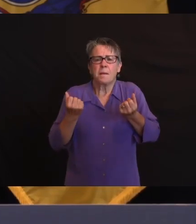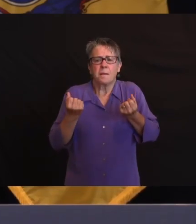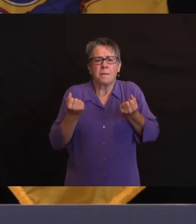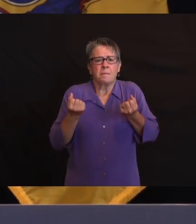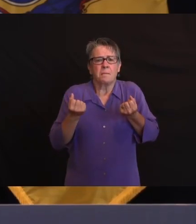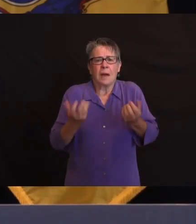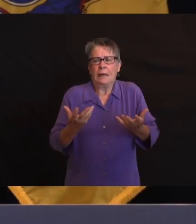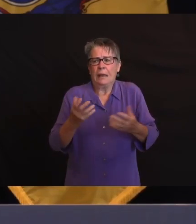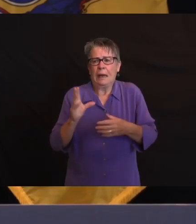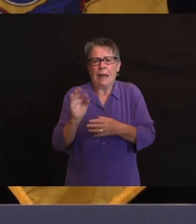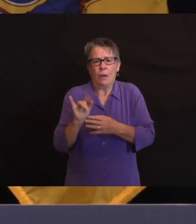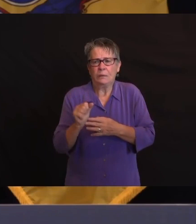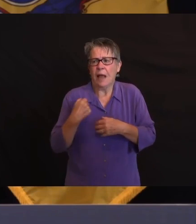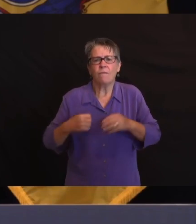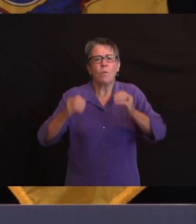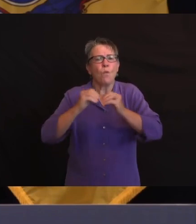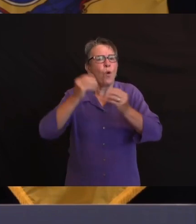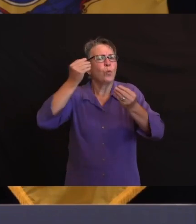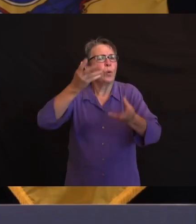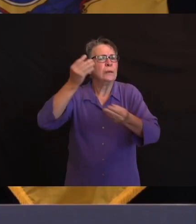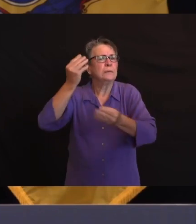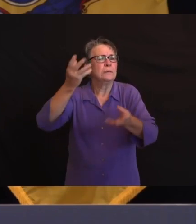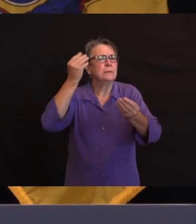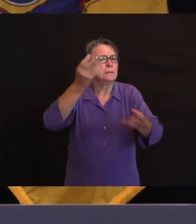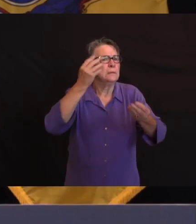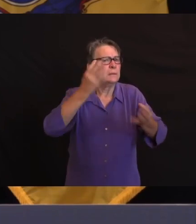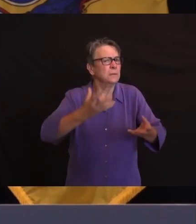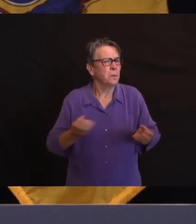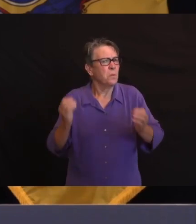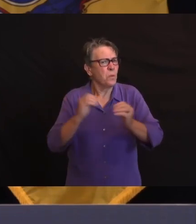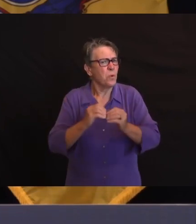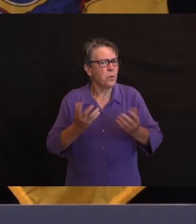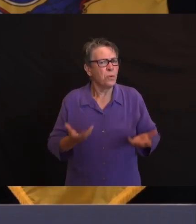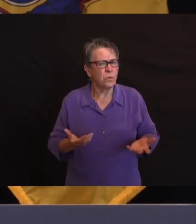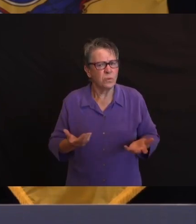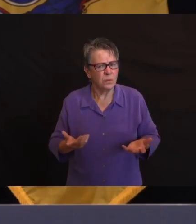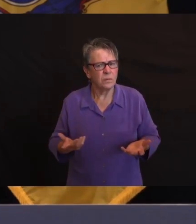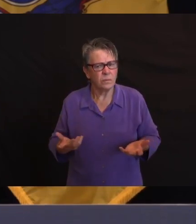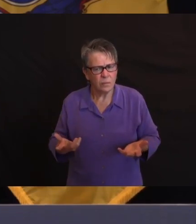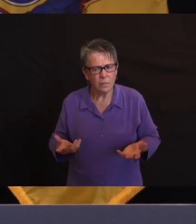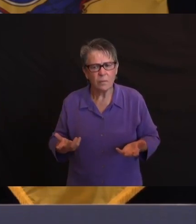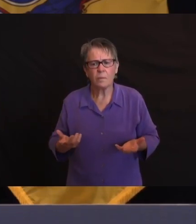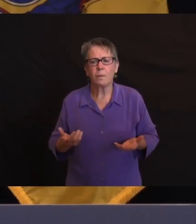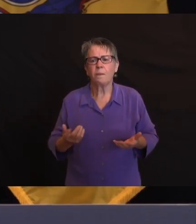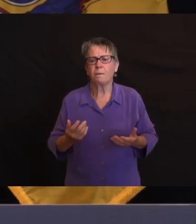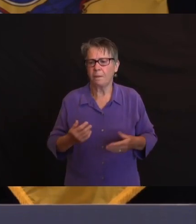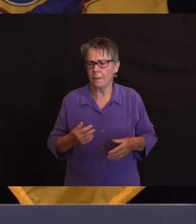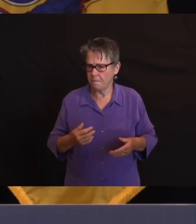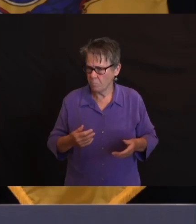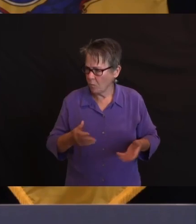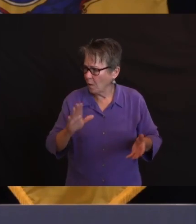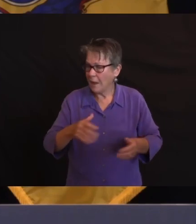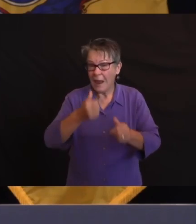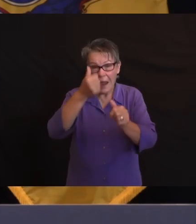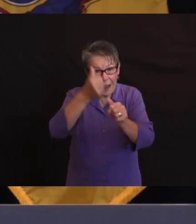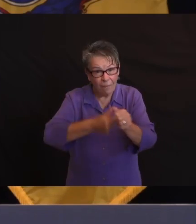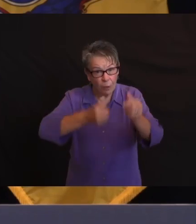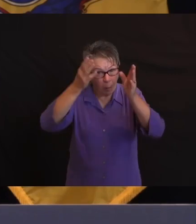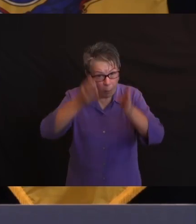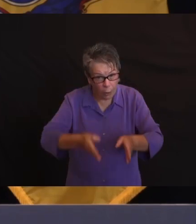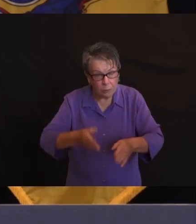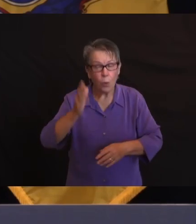Everybody's going to get a ballot, as opposed to that reality in a primary where you've got to, if you're not affiliated, you've got to pick your party